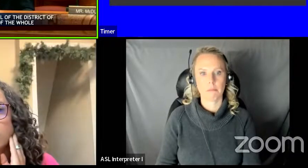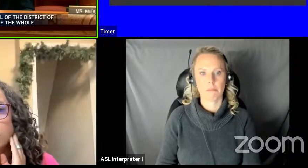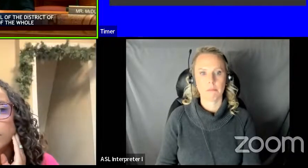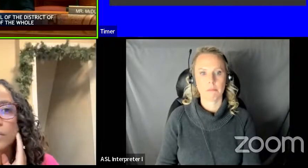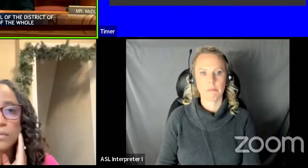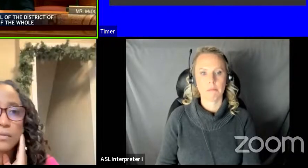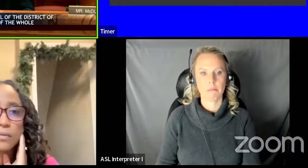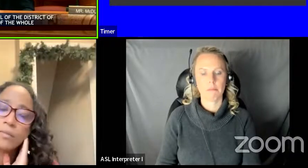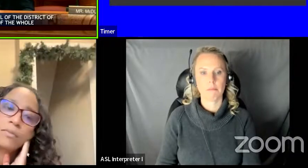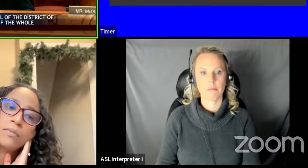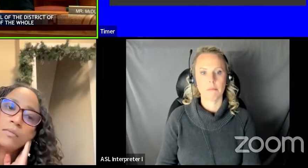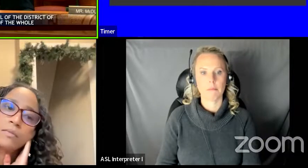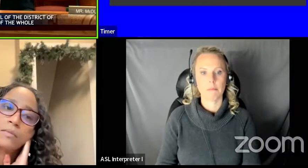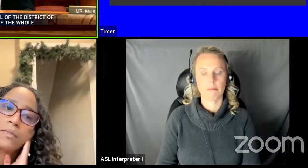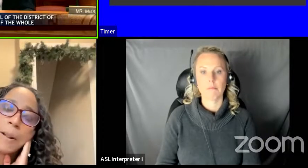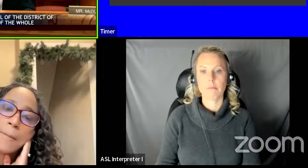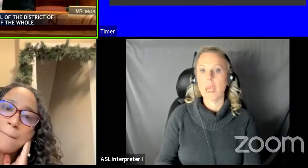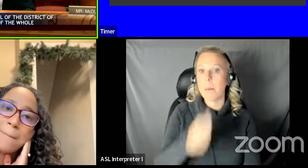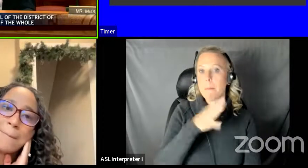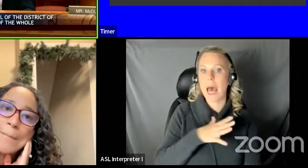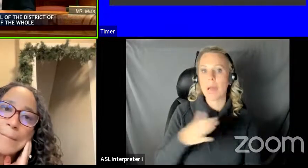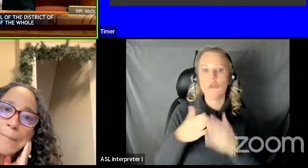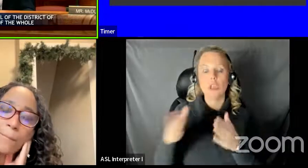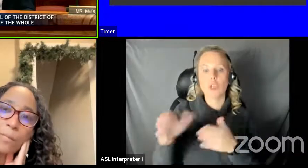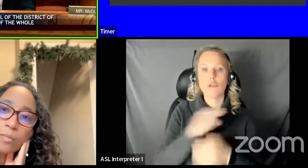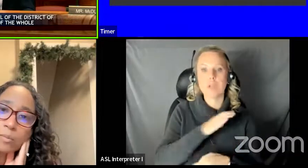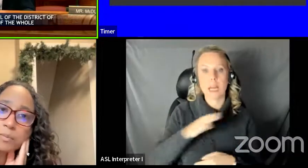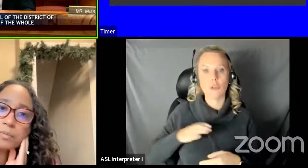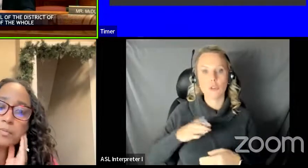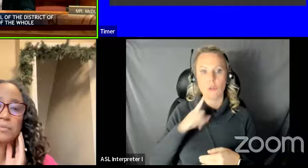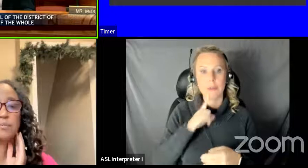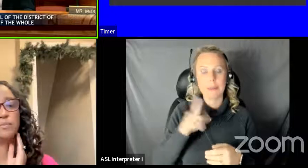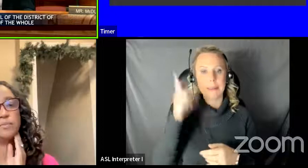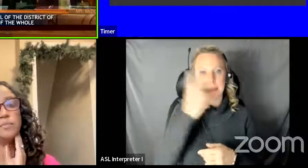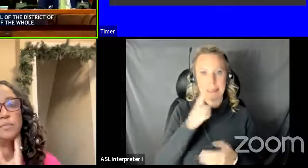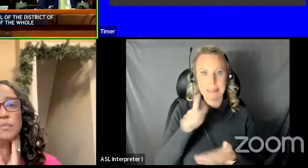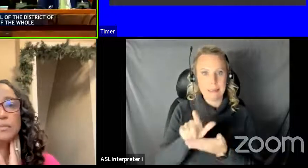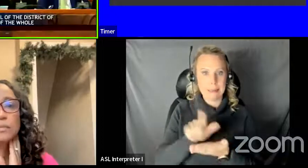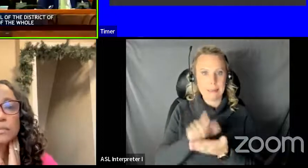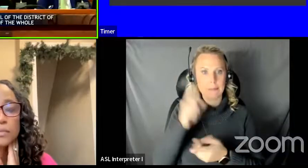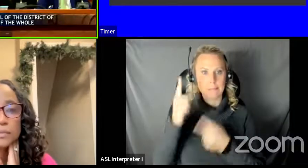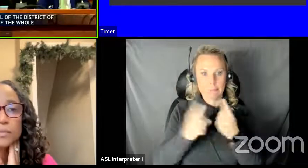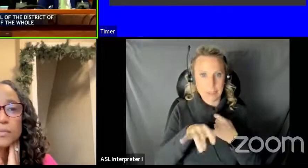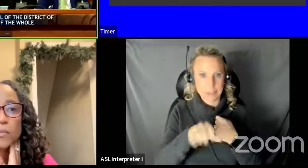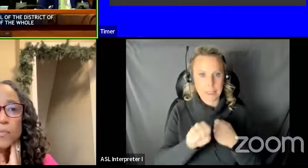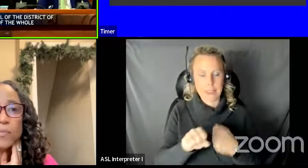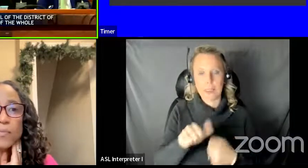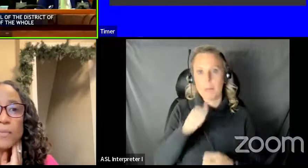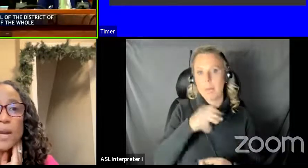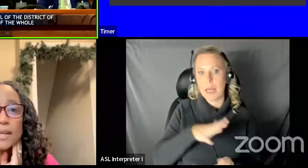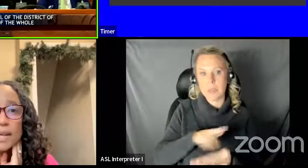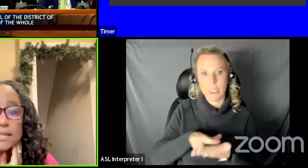Madam General Counsel, is the measure legally and technically sufficient for our consideration? Yes, it is. Madam Secretary, is the record complete? Yes, it